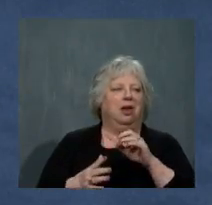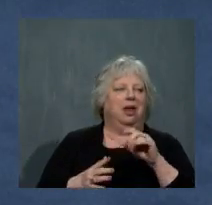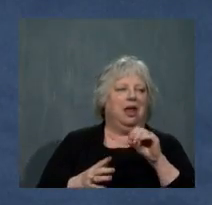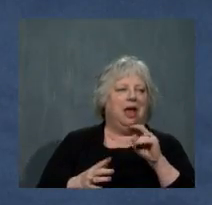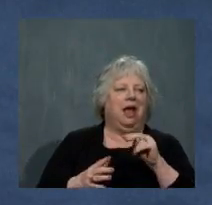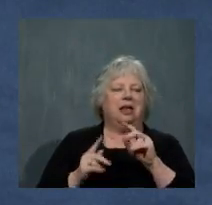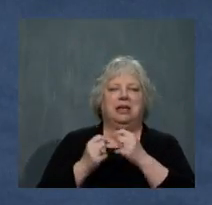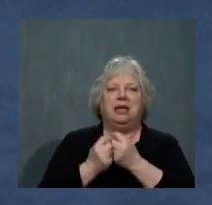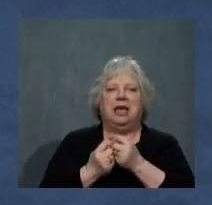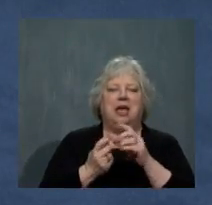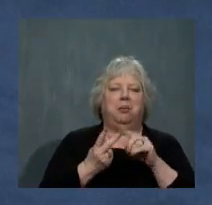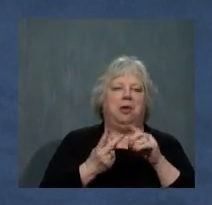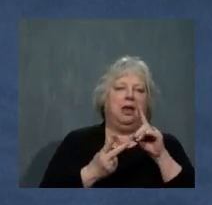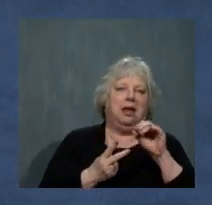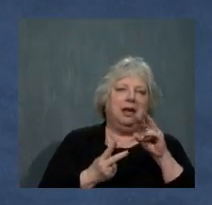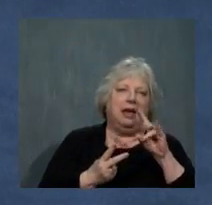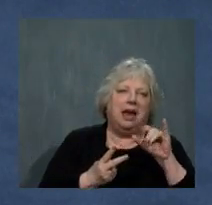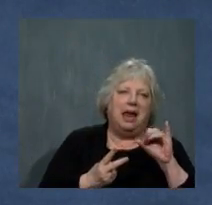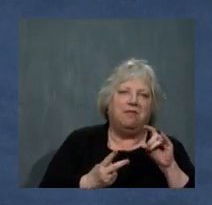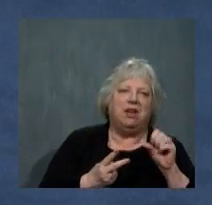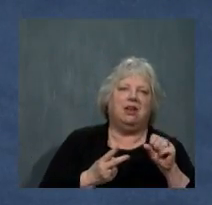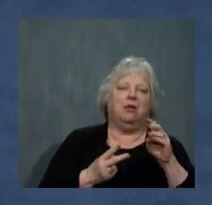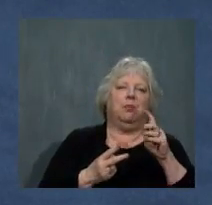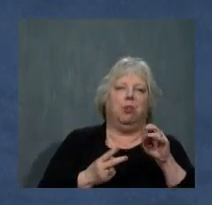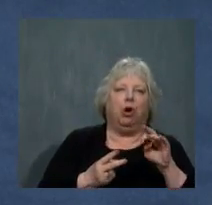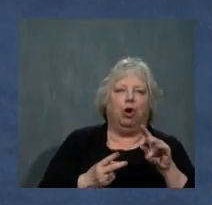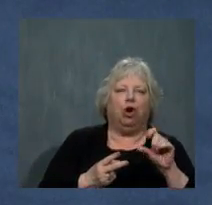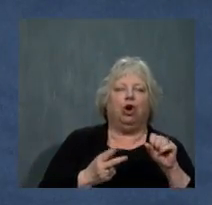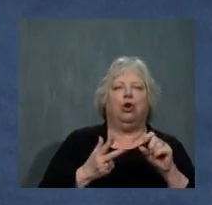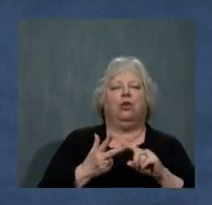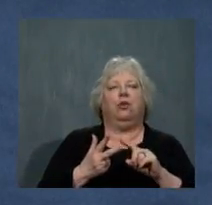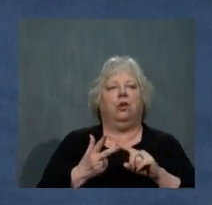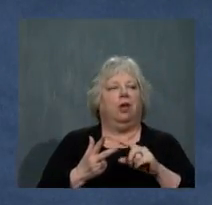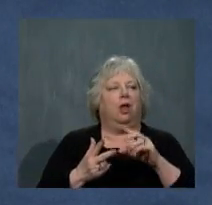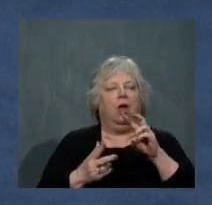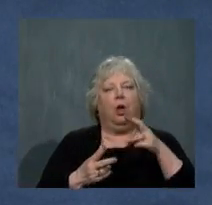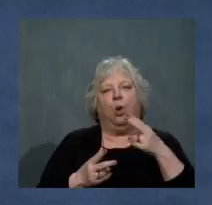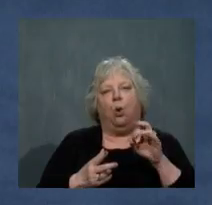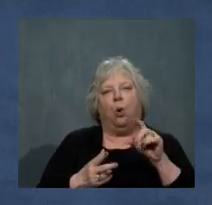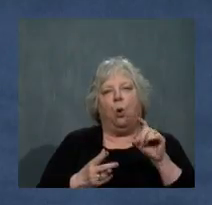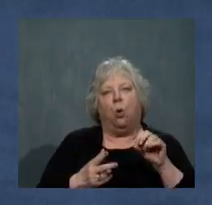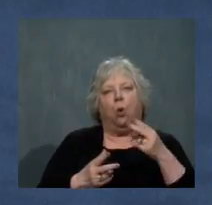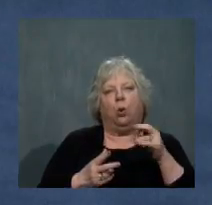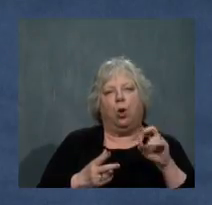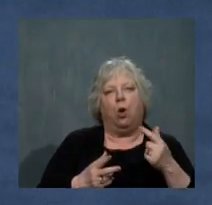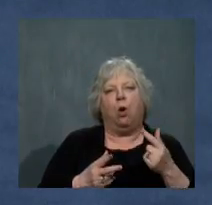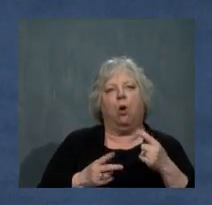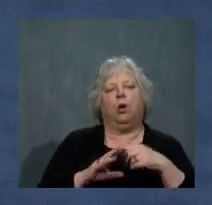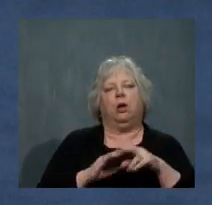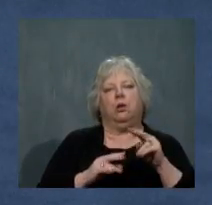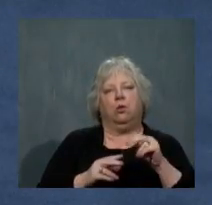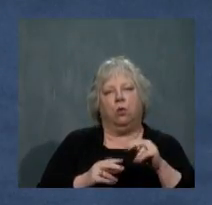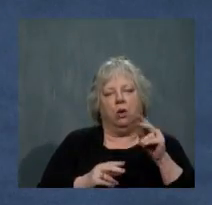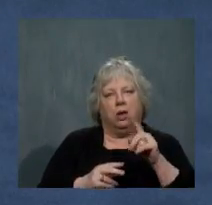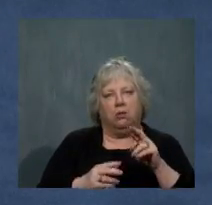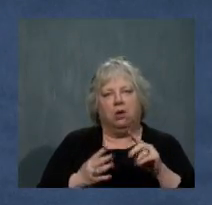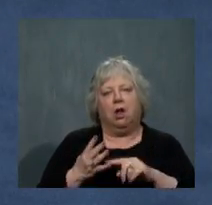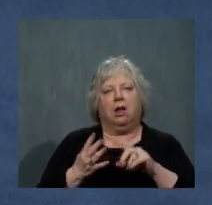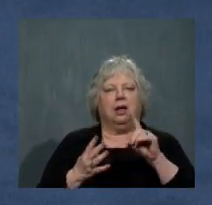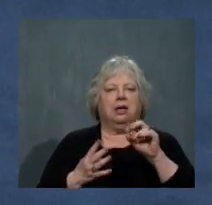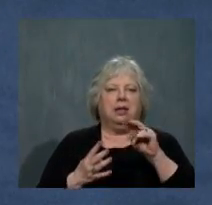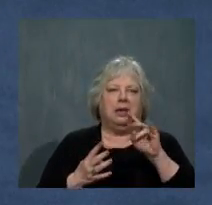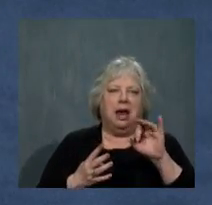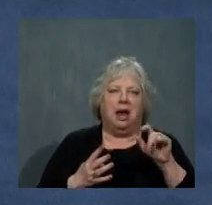David's Burgers, have stepped up. We've got the Greens who've stepped up with Whole Hog in North Little Rock. We've got